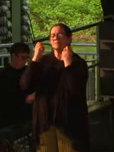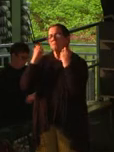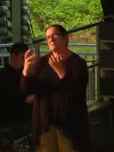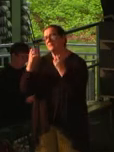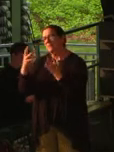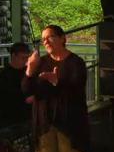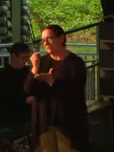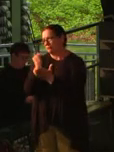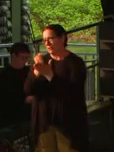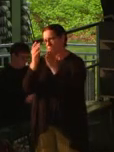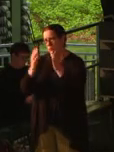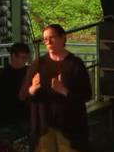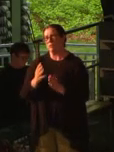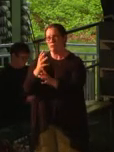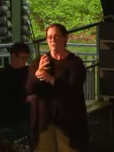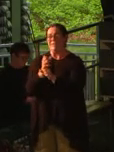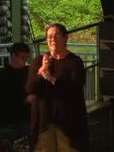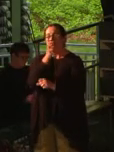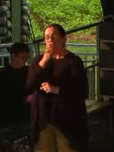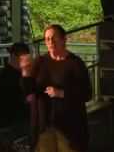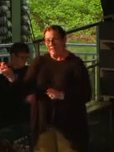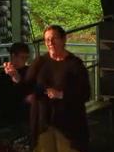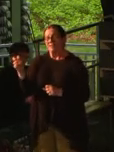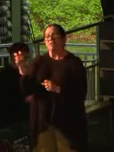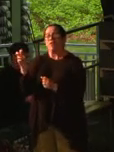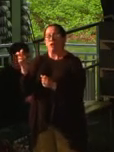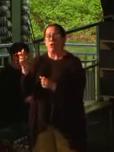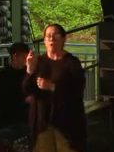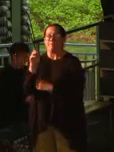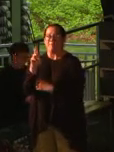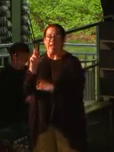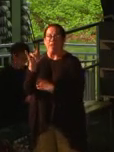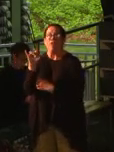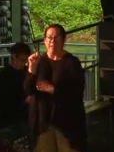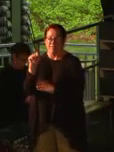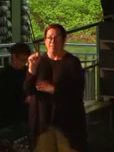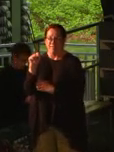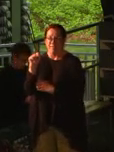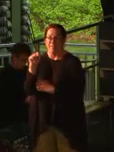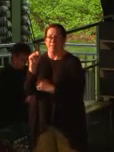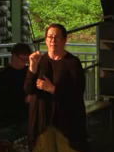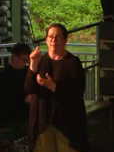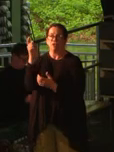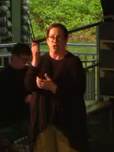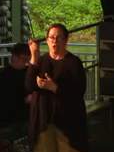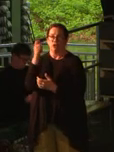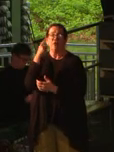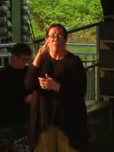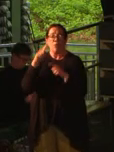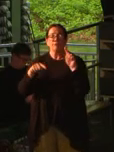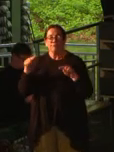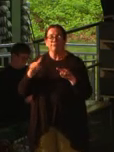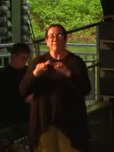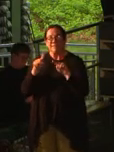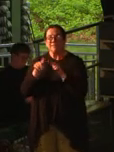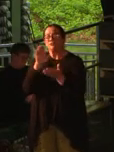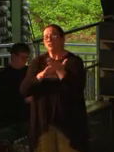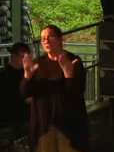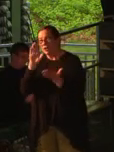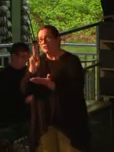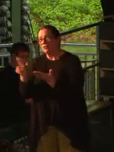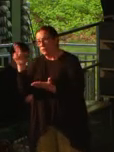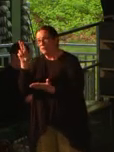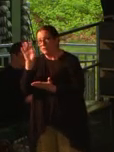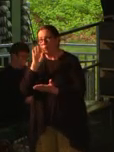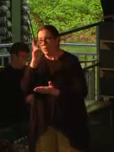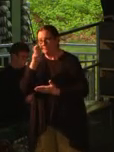who received transfer merit scholarships from colleges and universities.